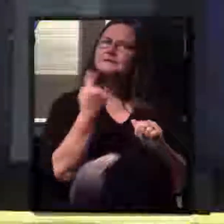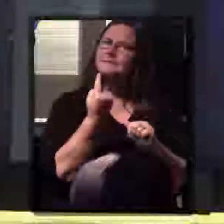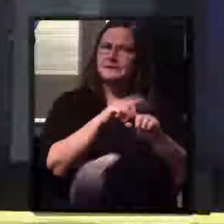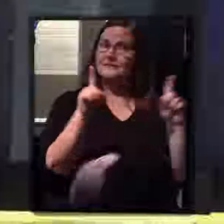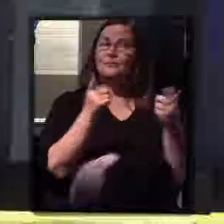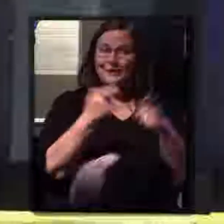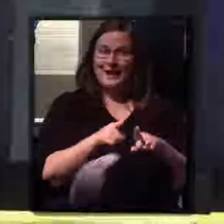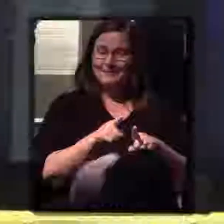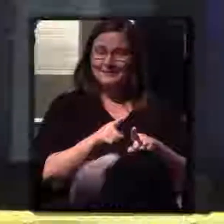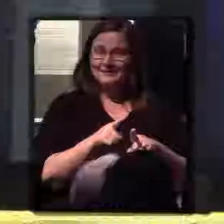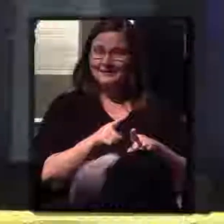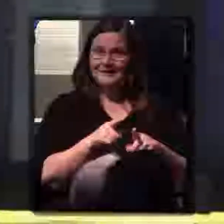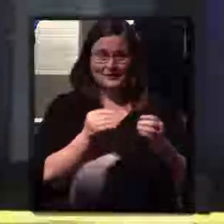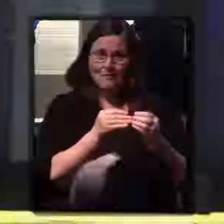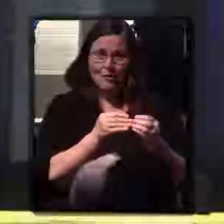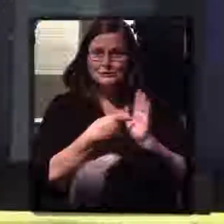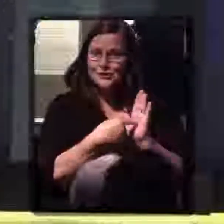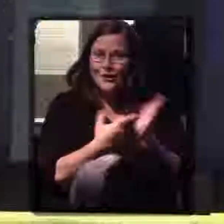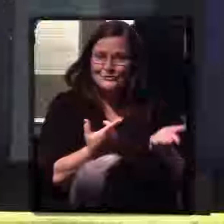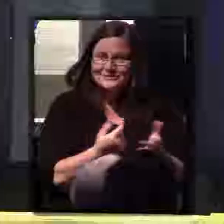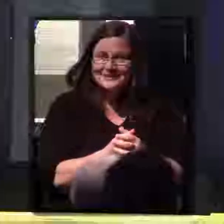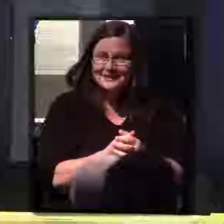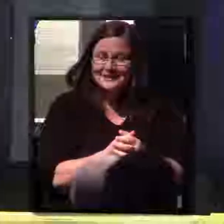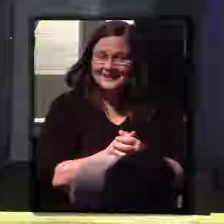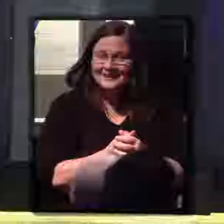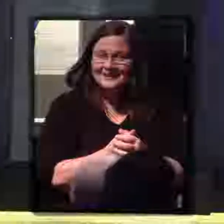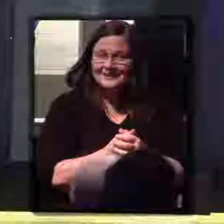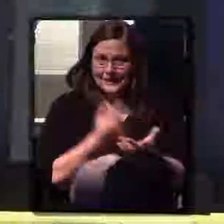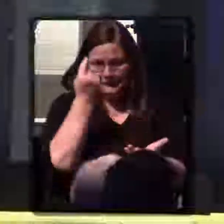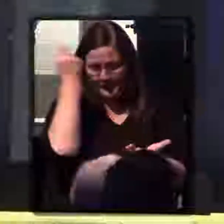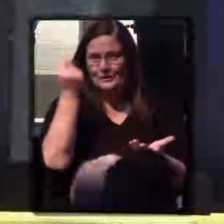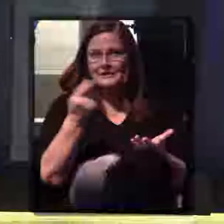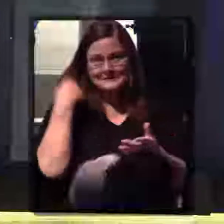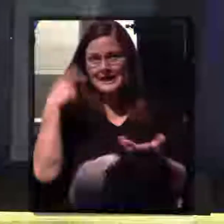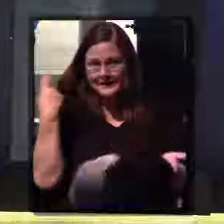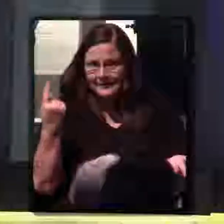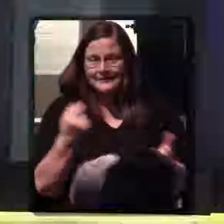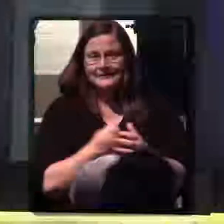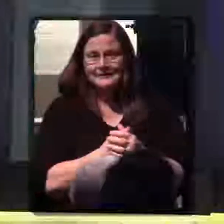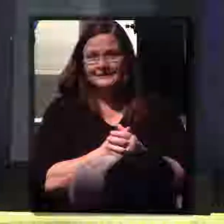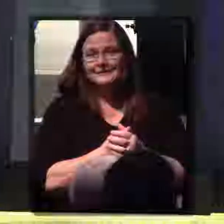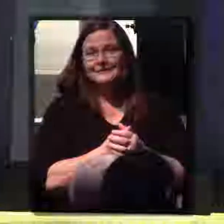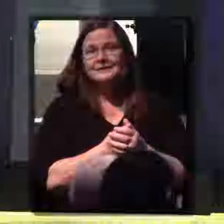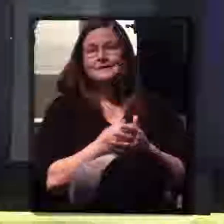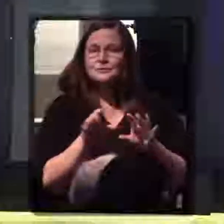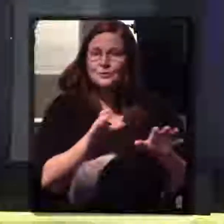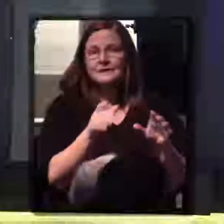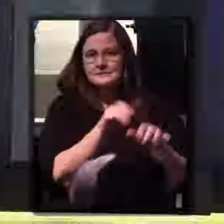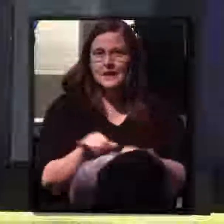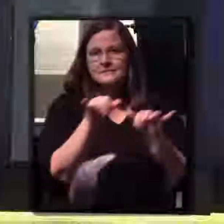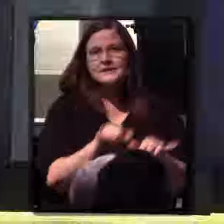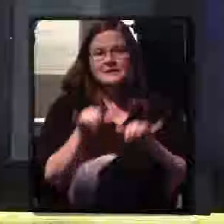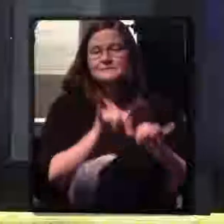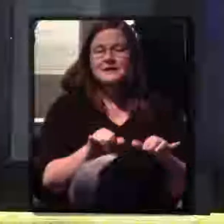And the more we try thinking something different is going to happen, the more it demonstrates Einstein's